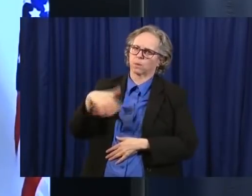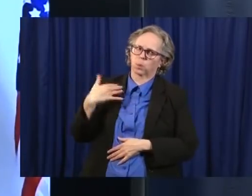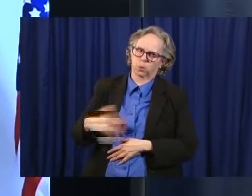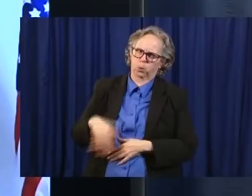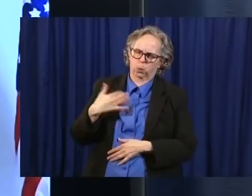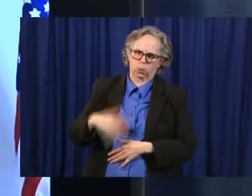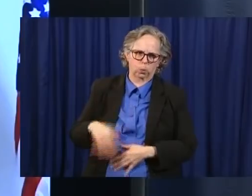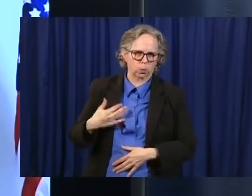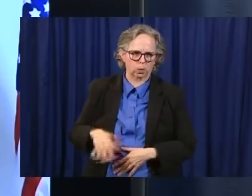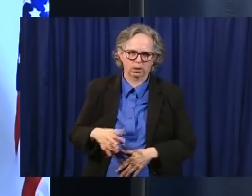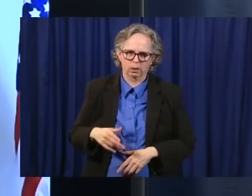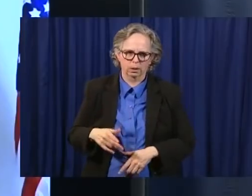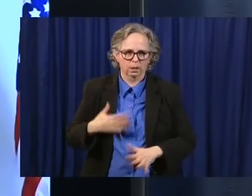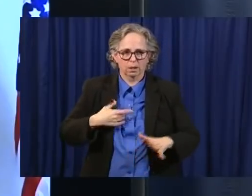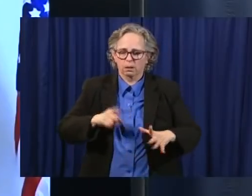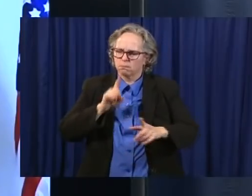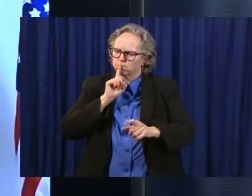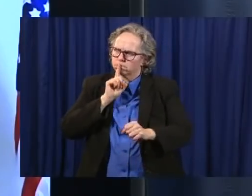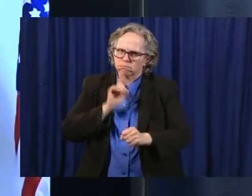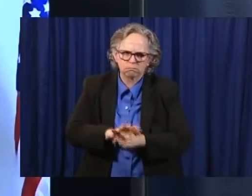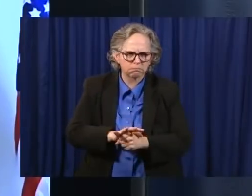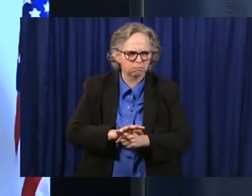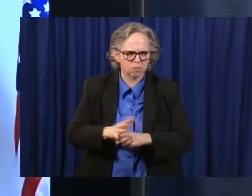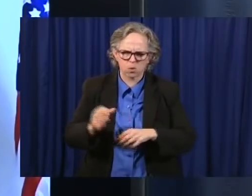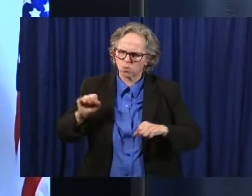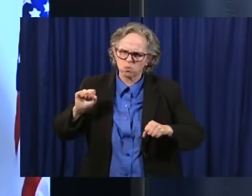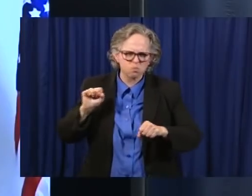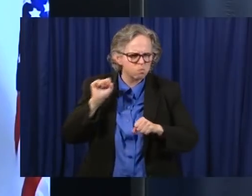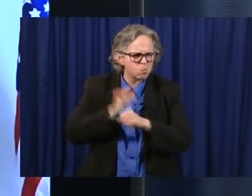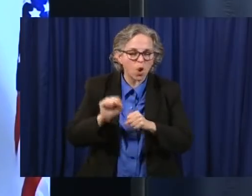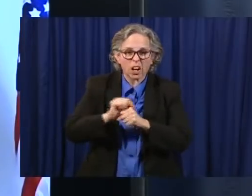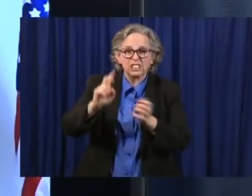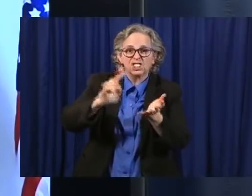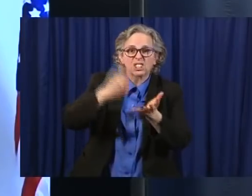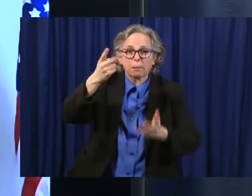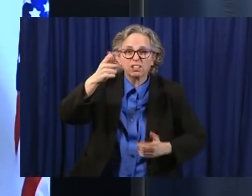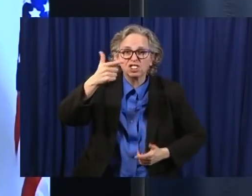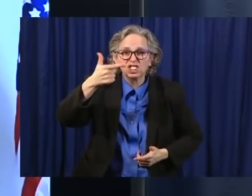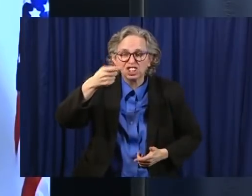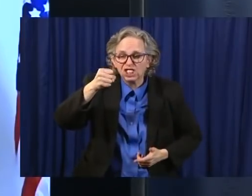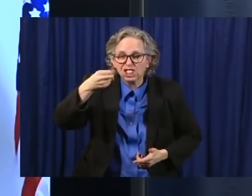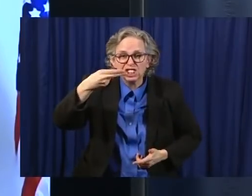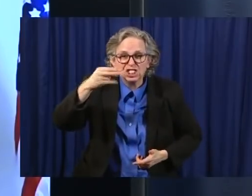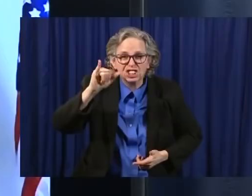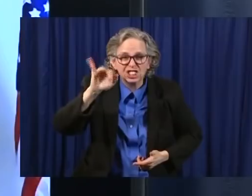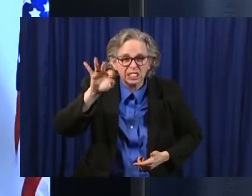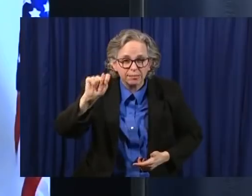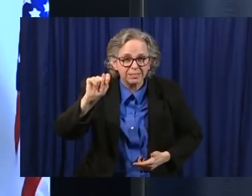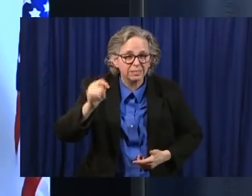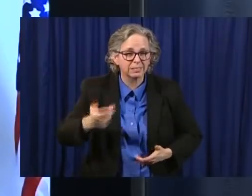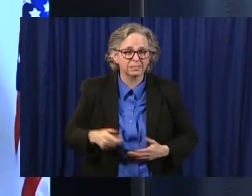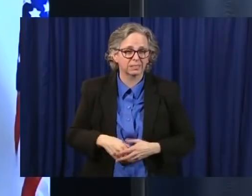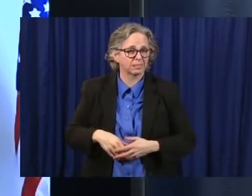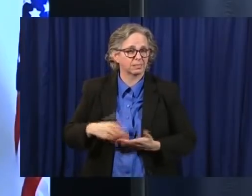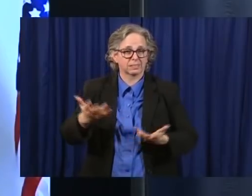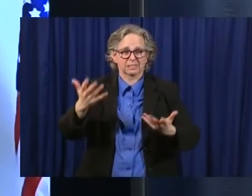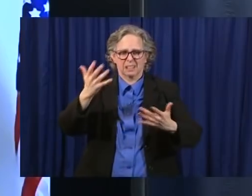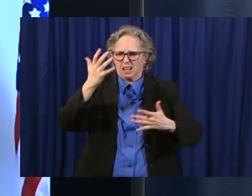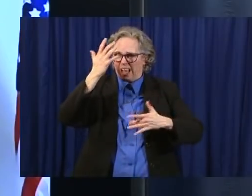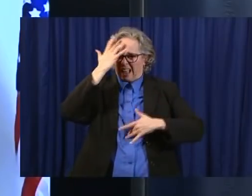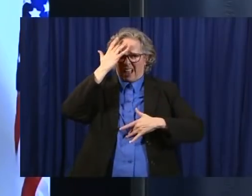Our staff are working double shifts as we have people that are ill. We've gotten help from the National